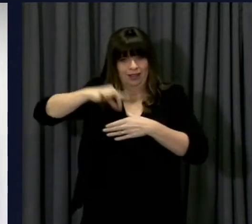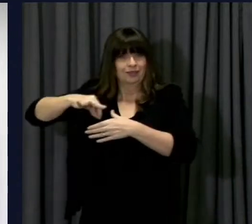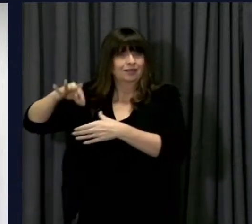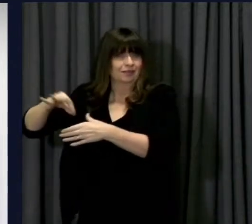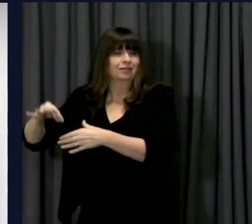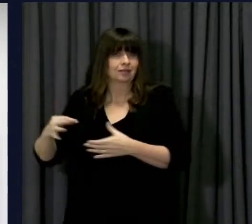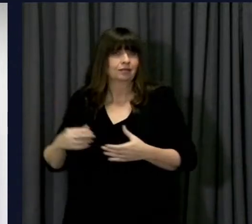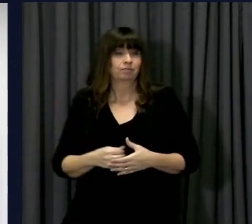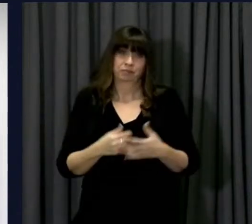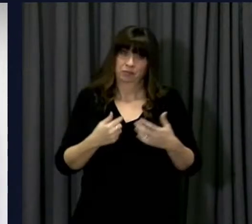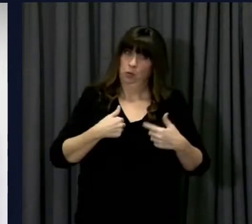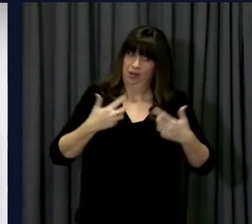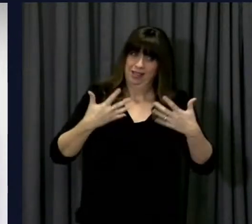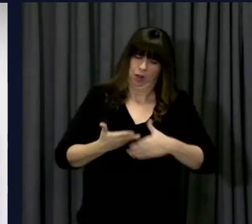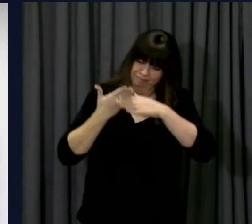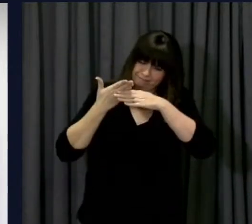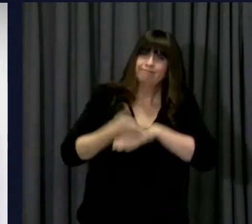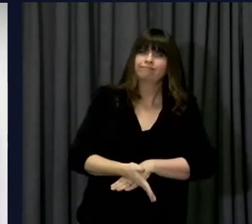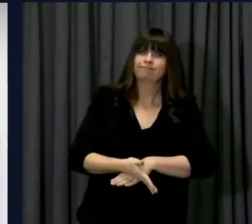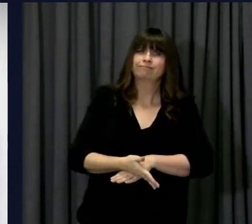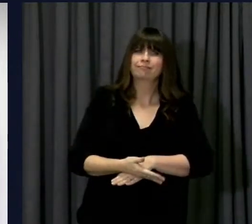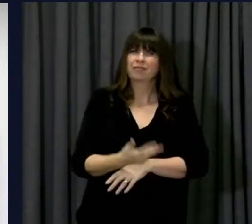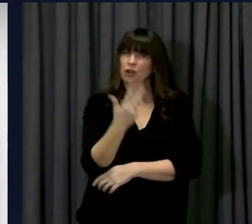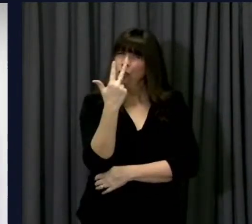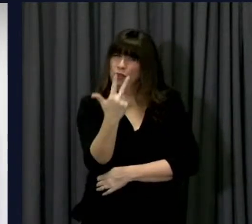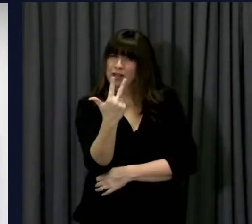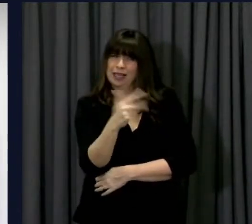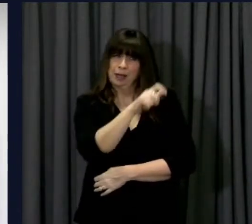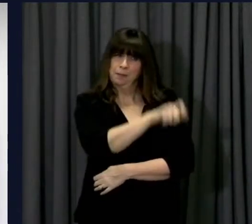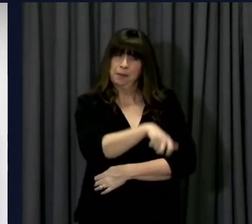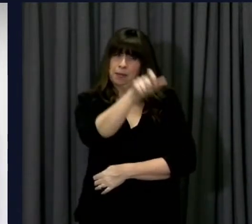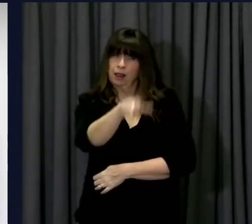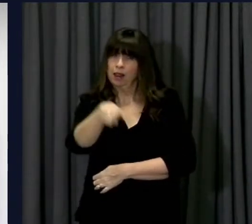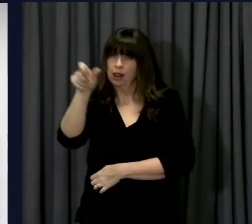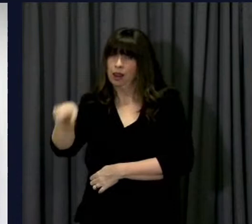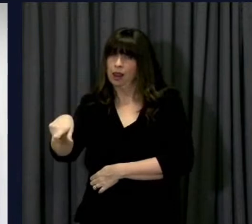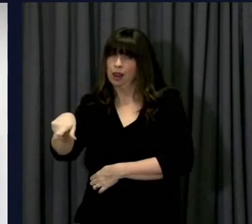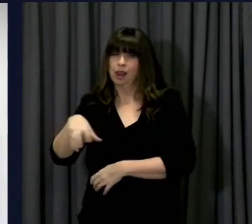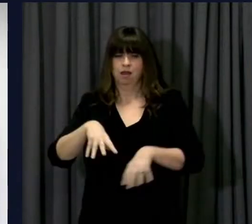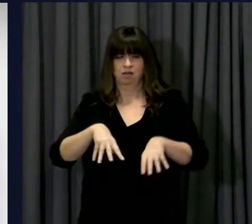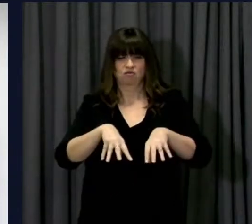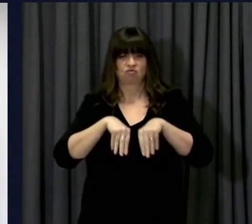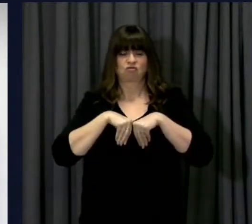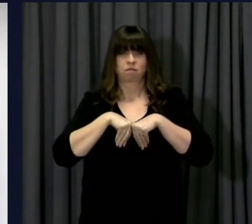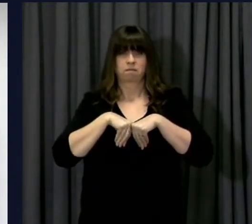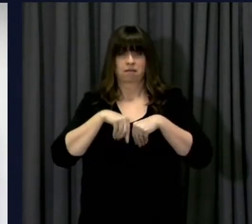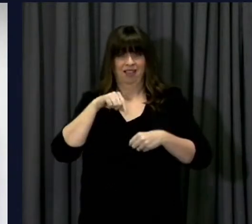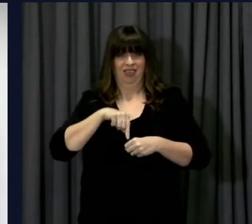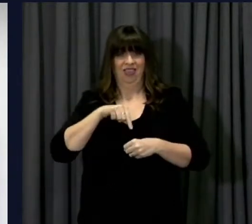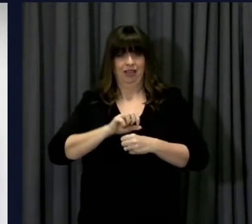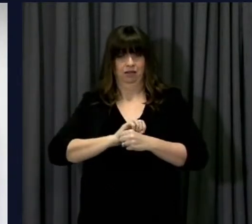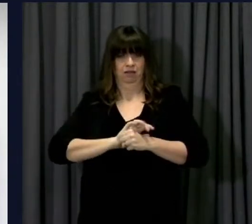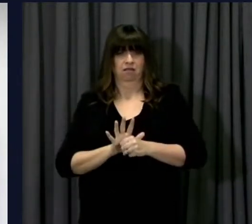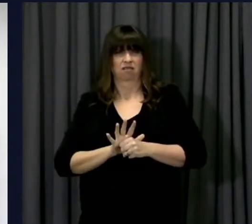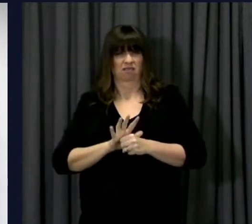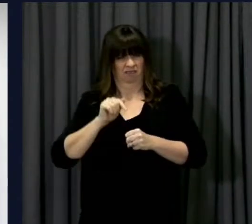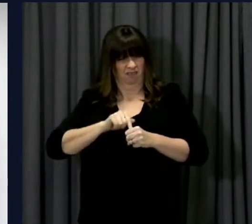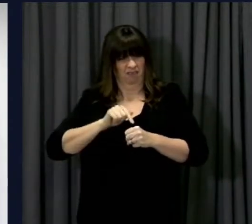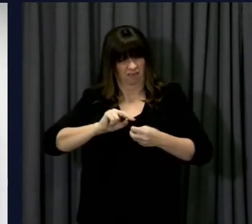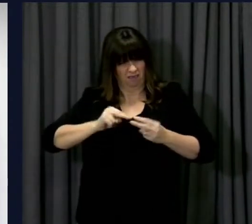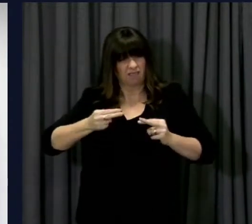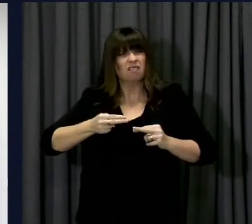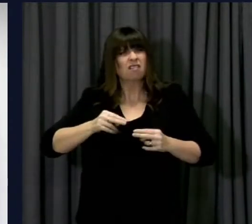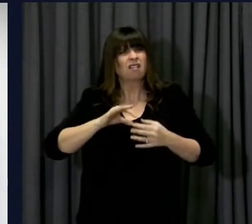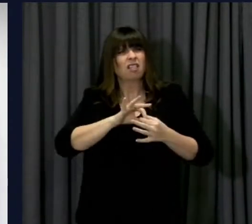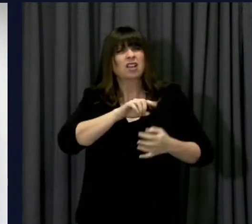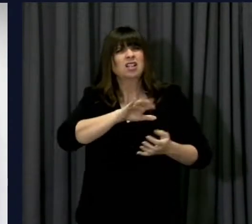working around the clock to discover how these 3 people became infected with the South African variant, and we will do everything we